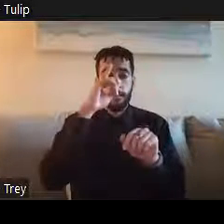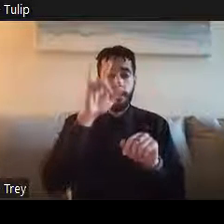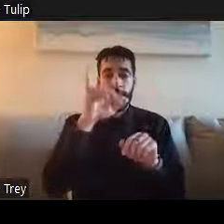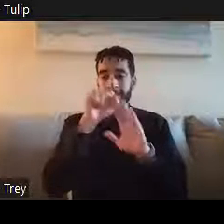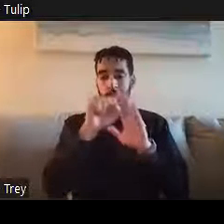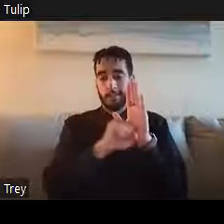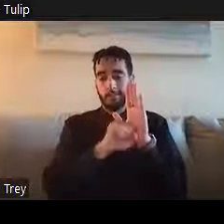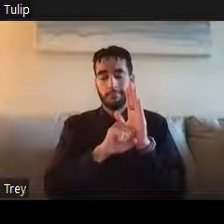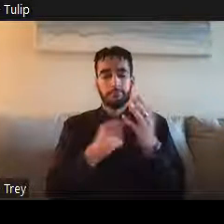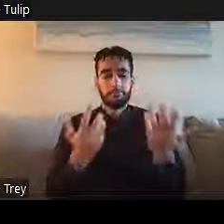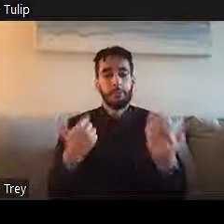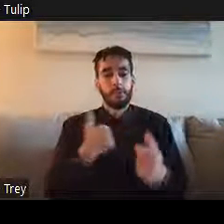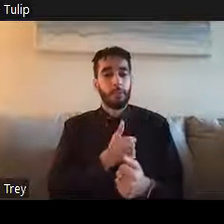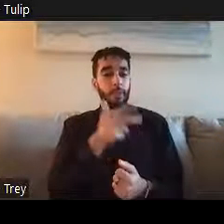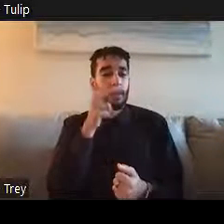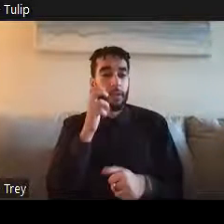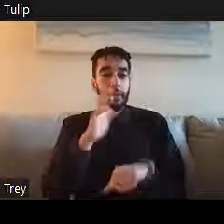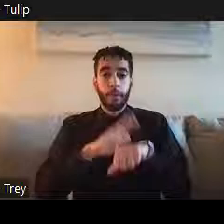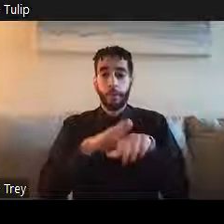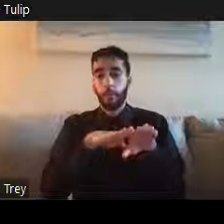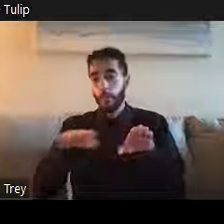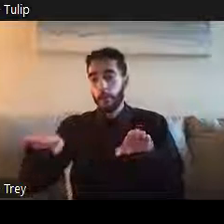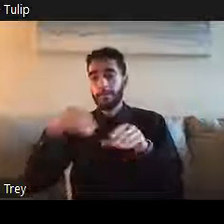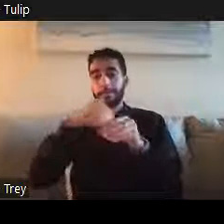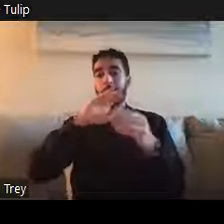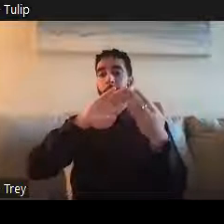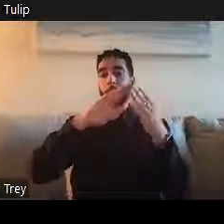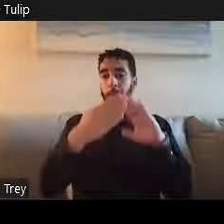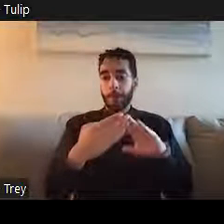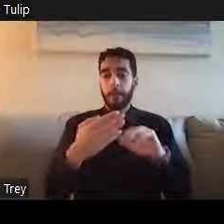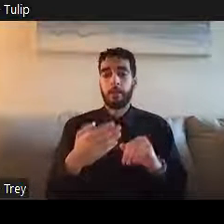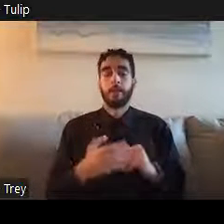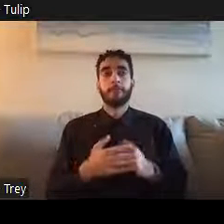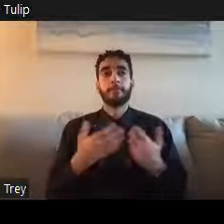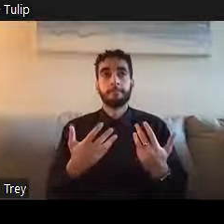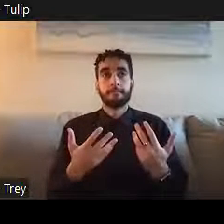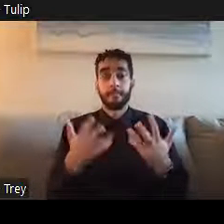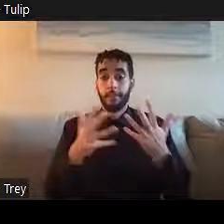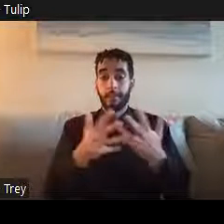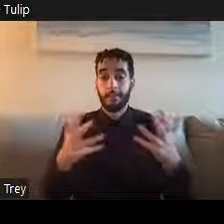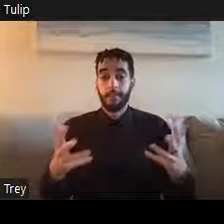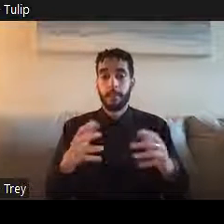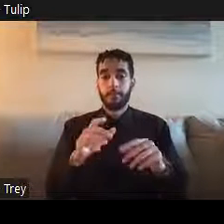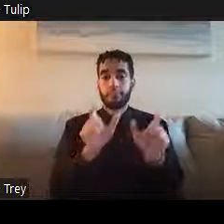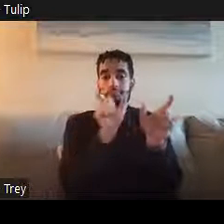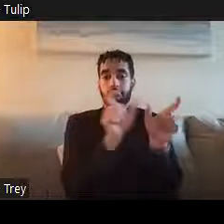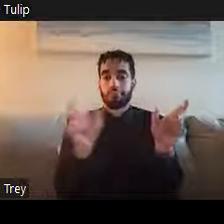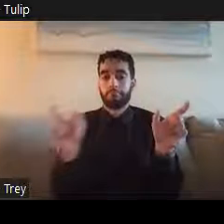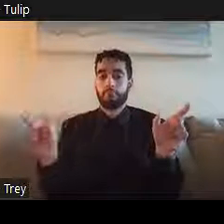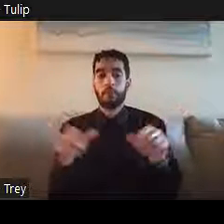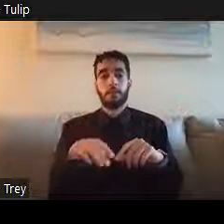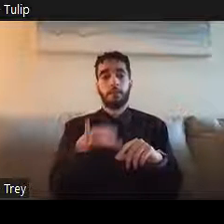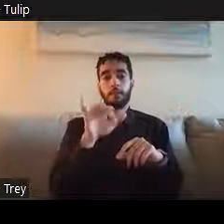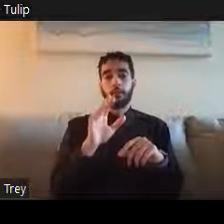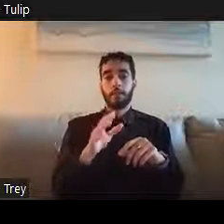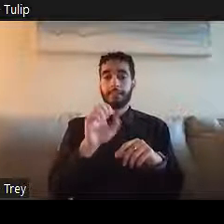often hear on the ground in the community is, you know, things are fragmented, they're siloed, people